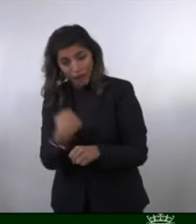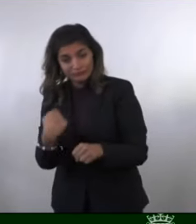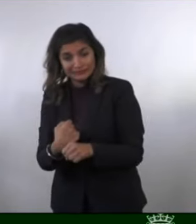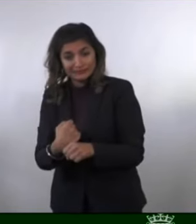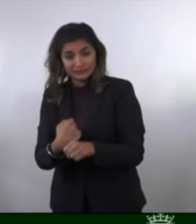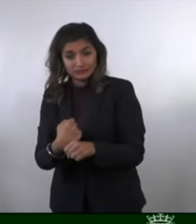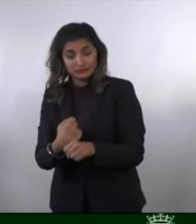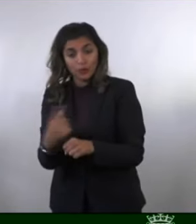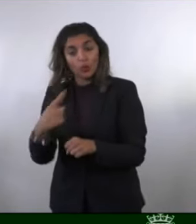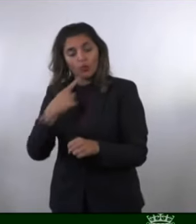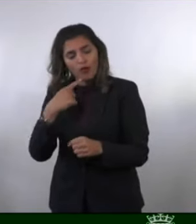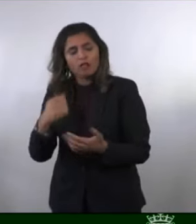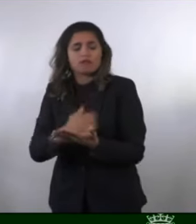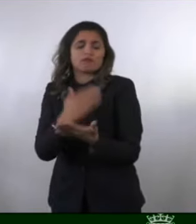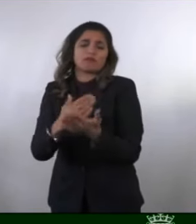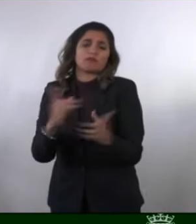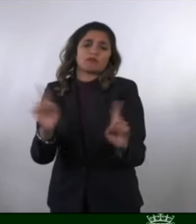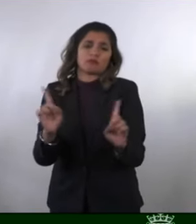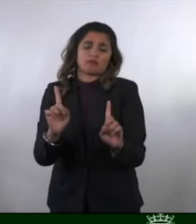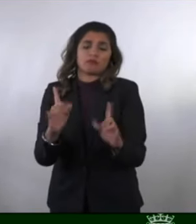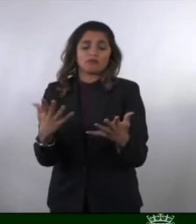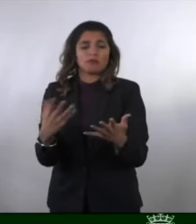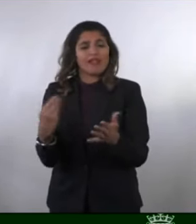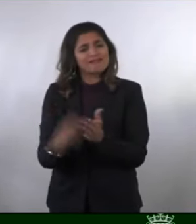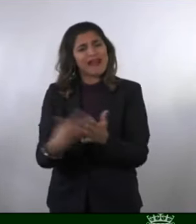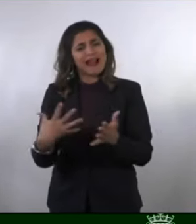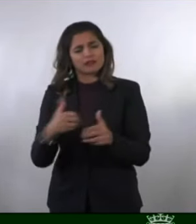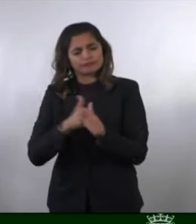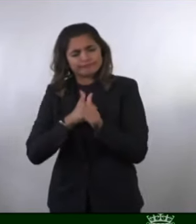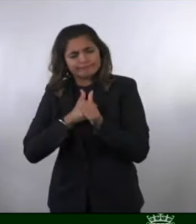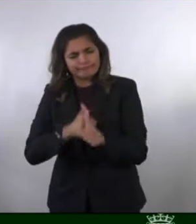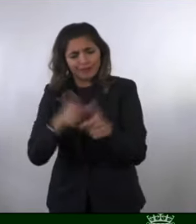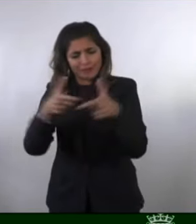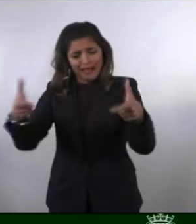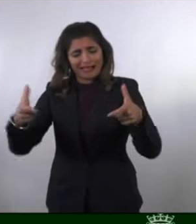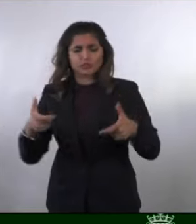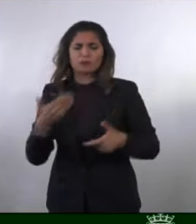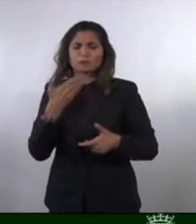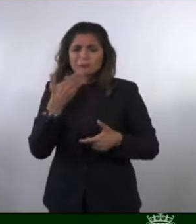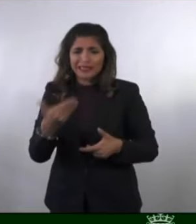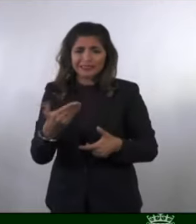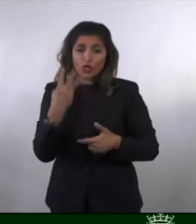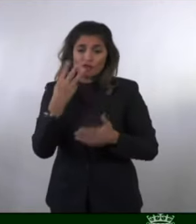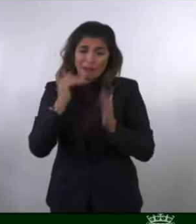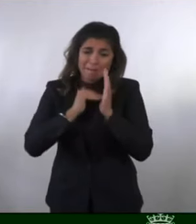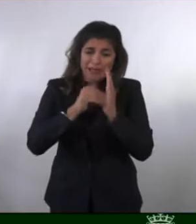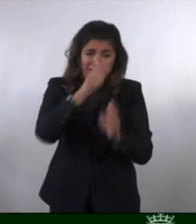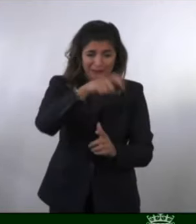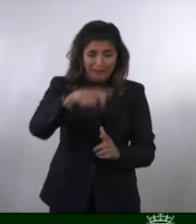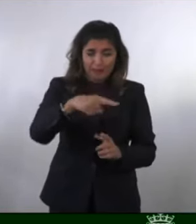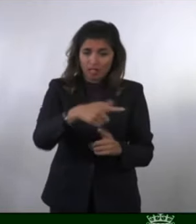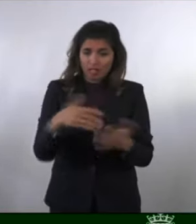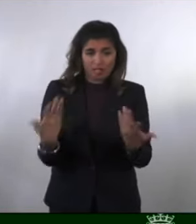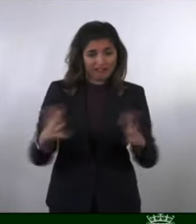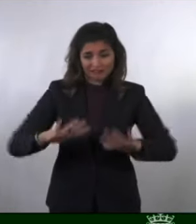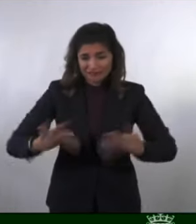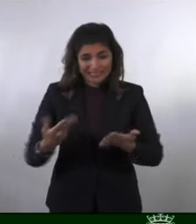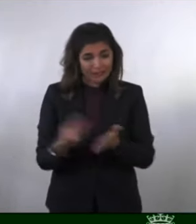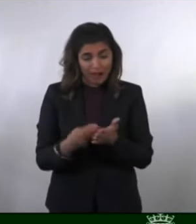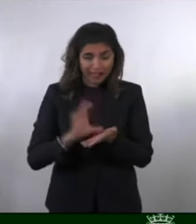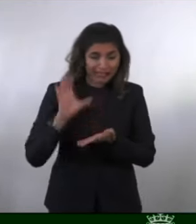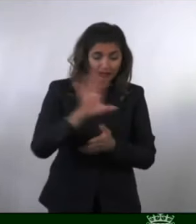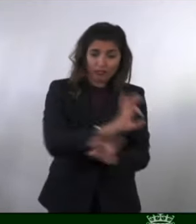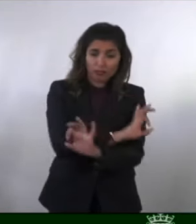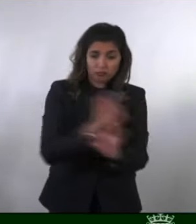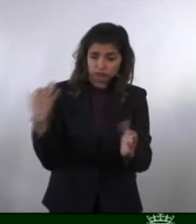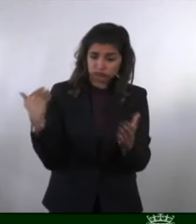support will finally be put in place for the 3 million people who have been excluded from any economic support?